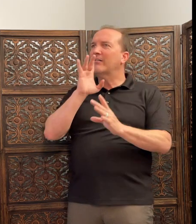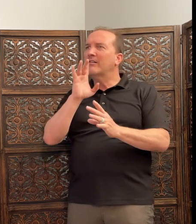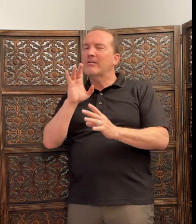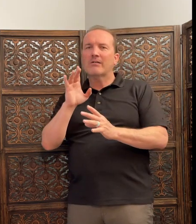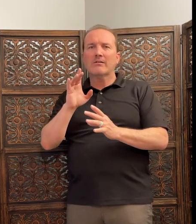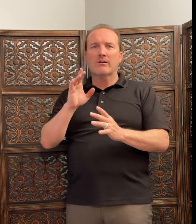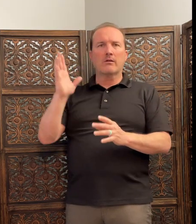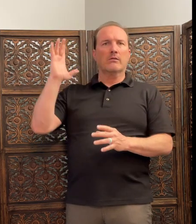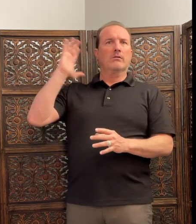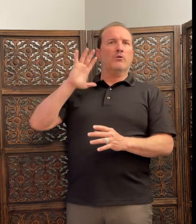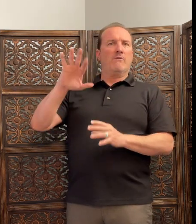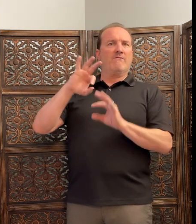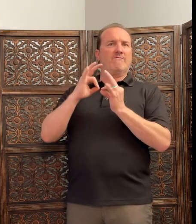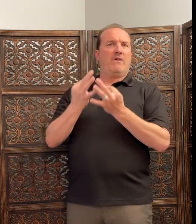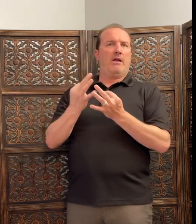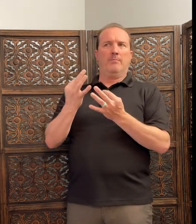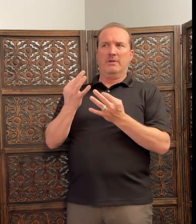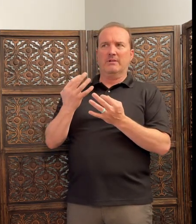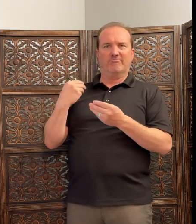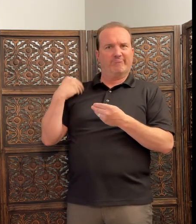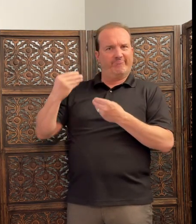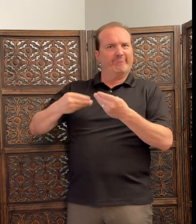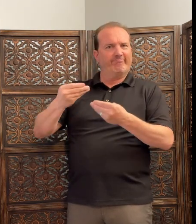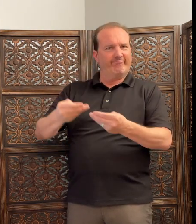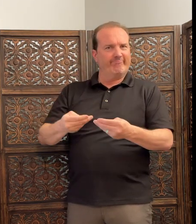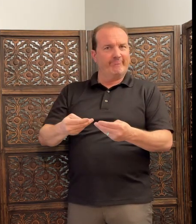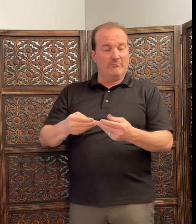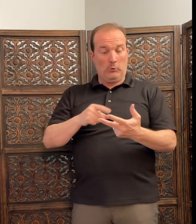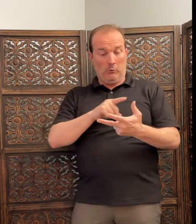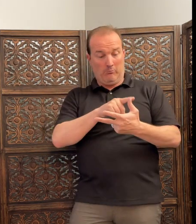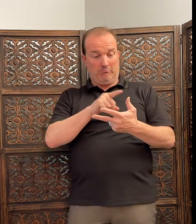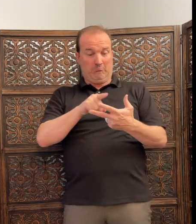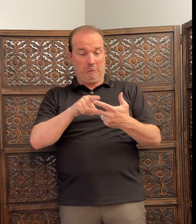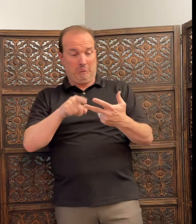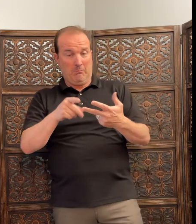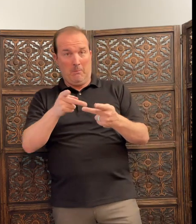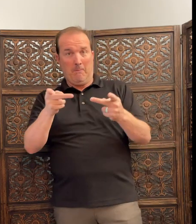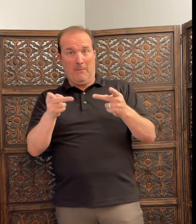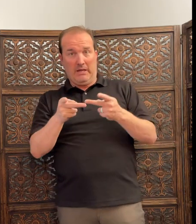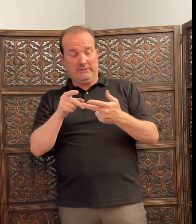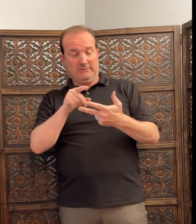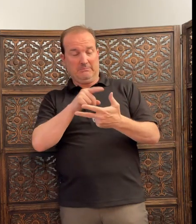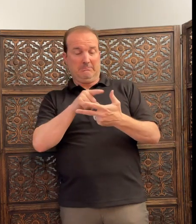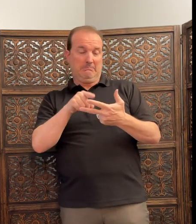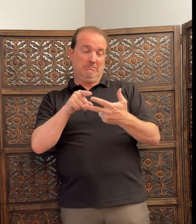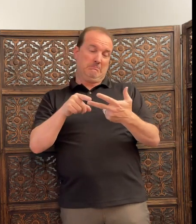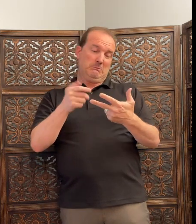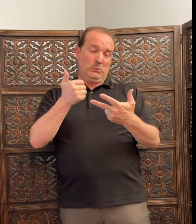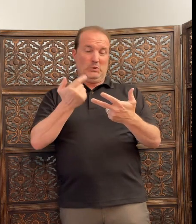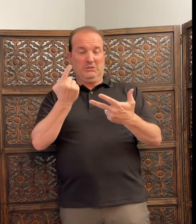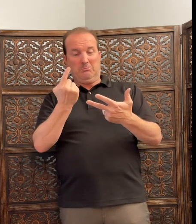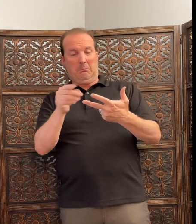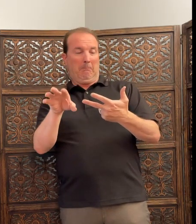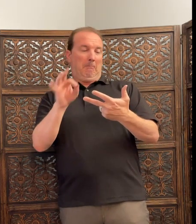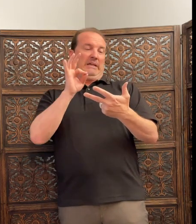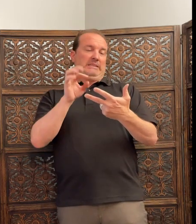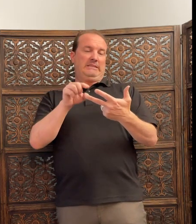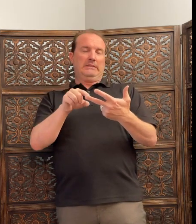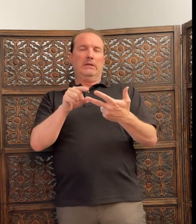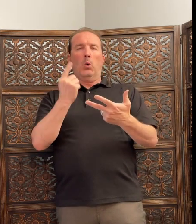oral traditions that can go way back in your family tree. Take those three places and see if you can select